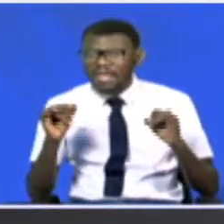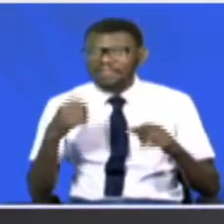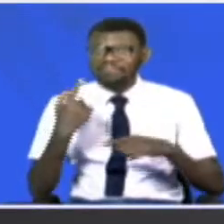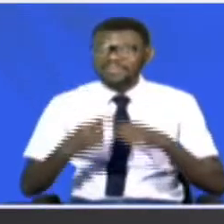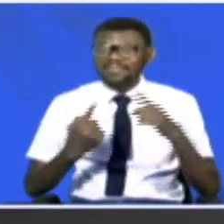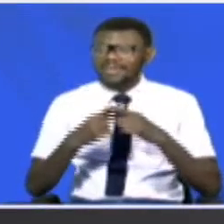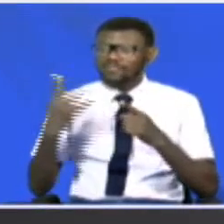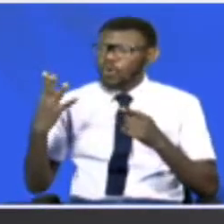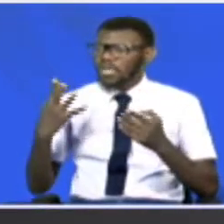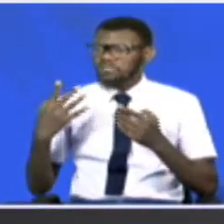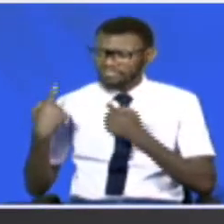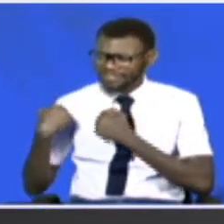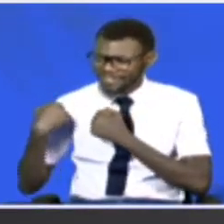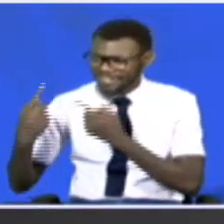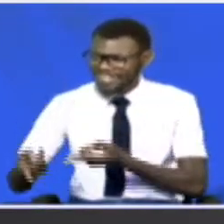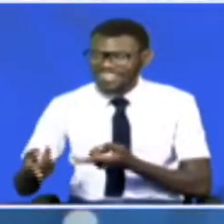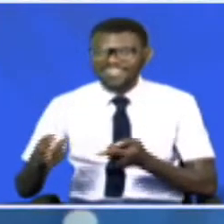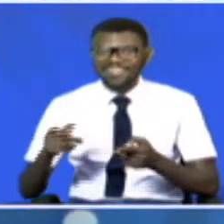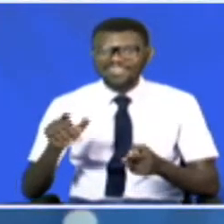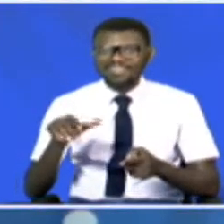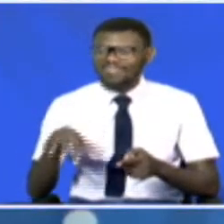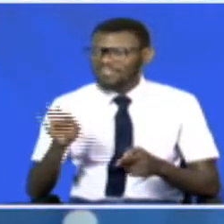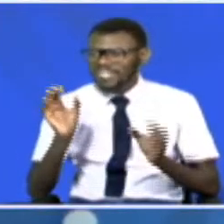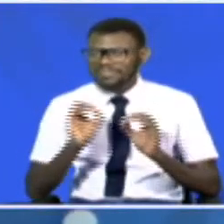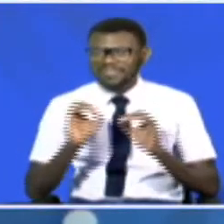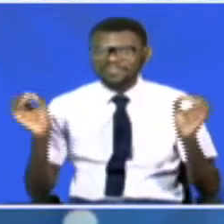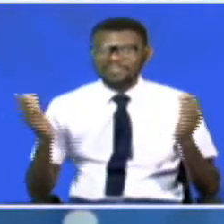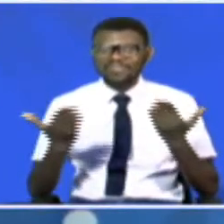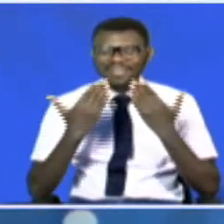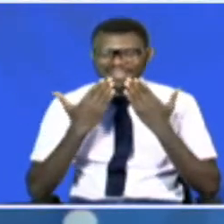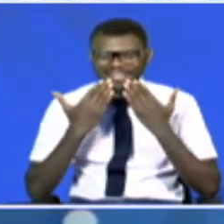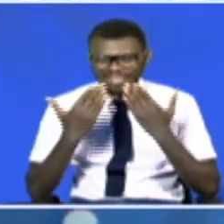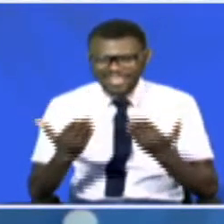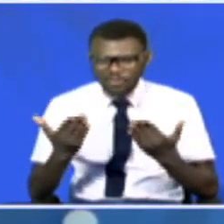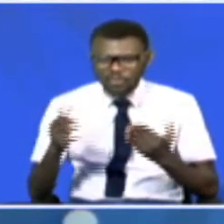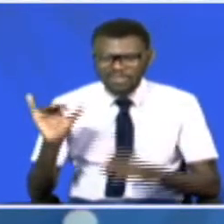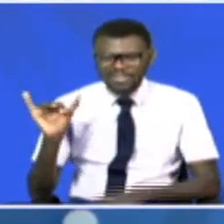4 years. Thank you, Muthoka, for that. And just a reminder.